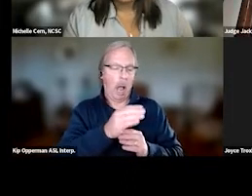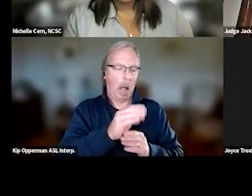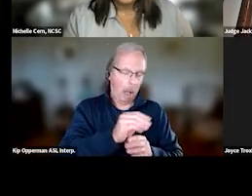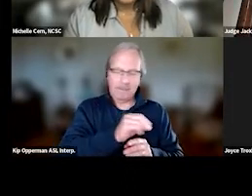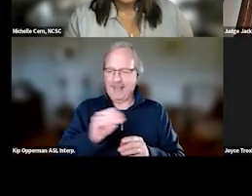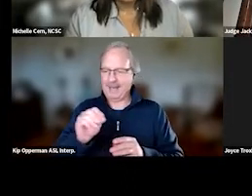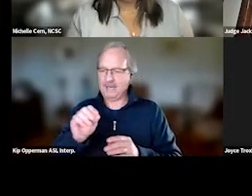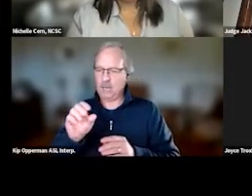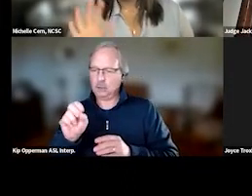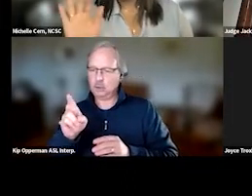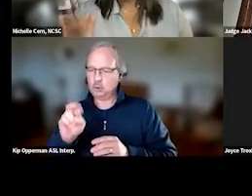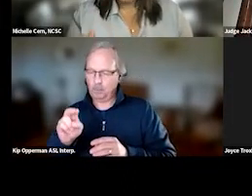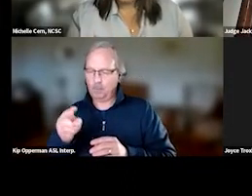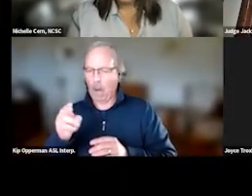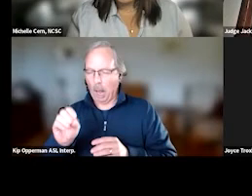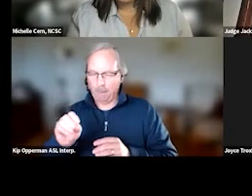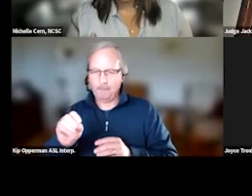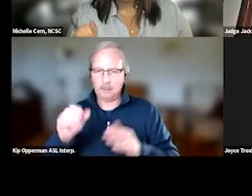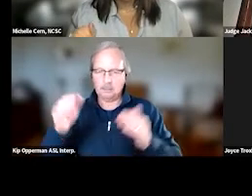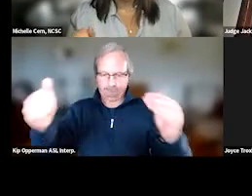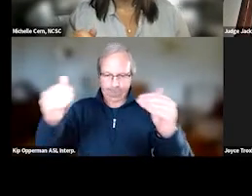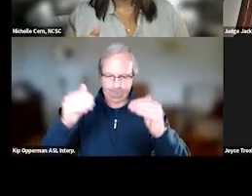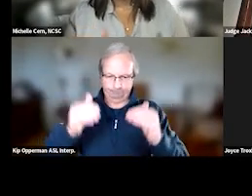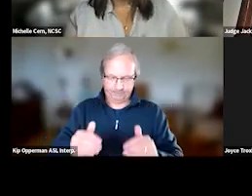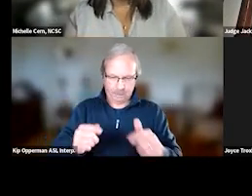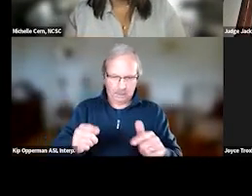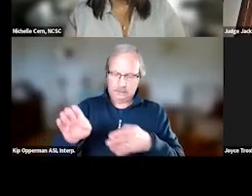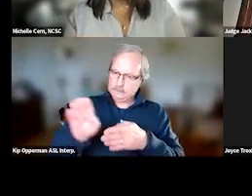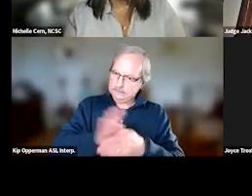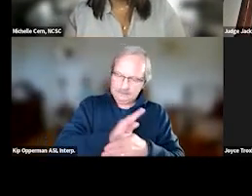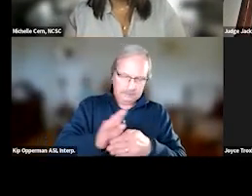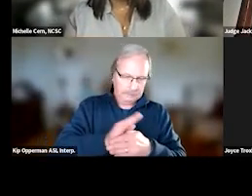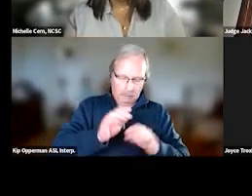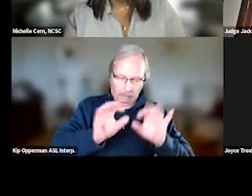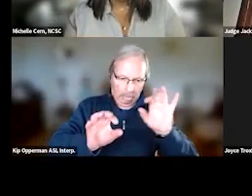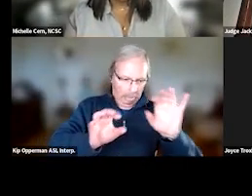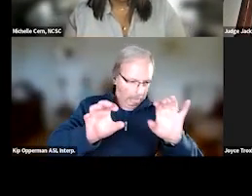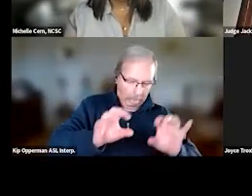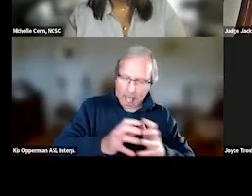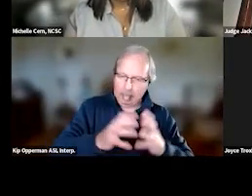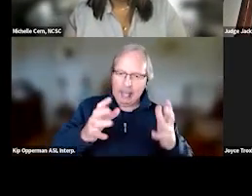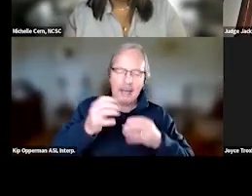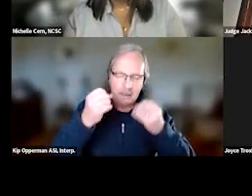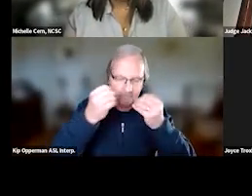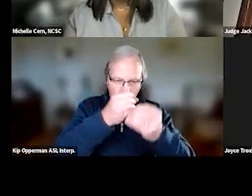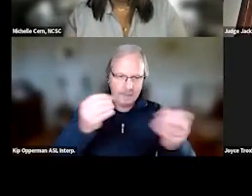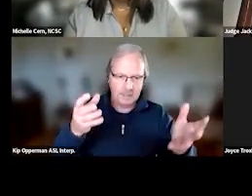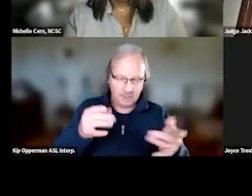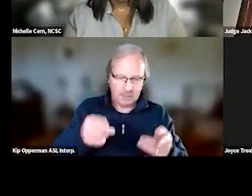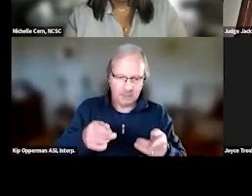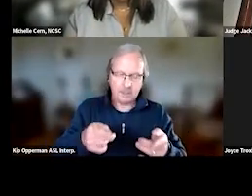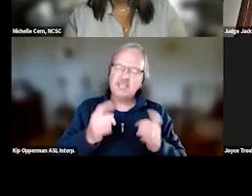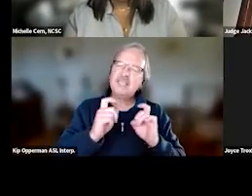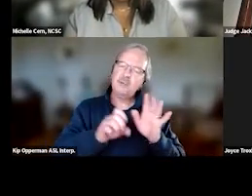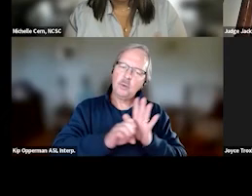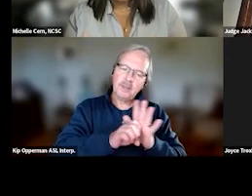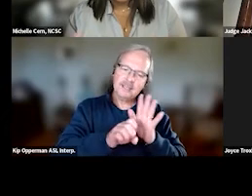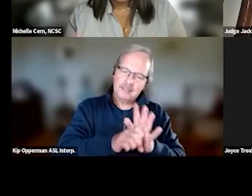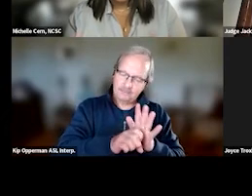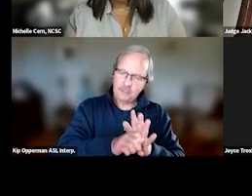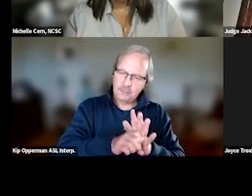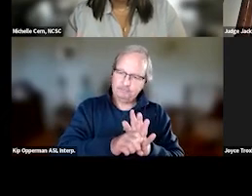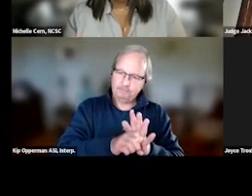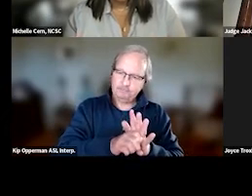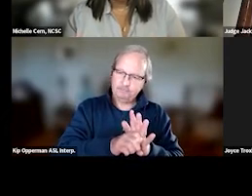This next slide, very busy, but really just here again to give an example of the ability of